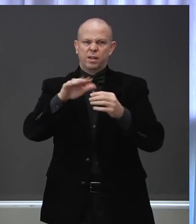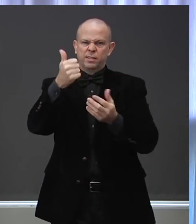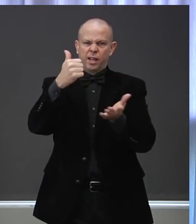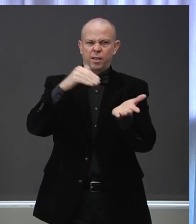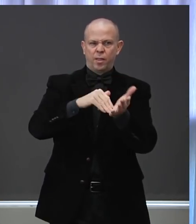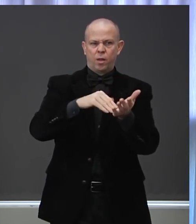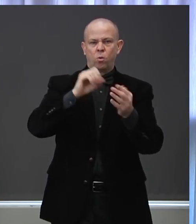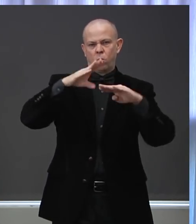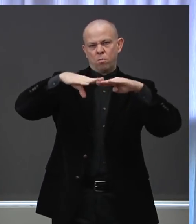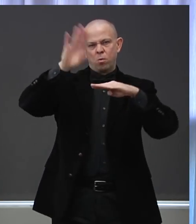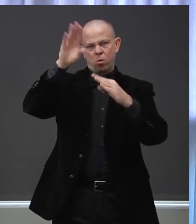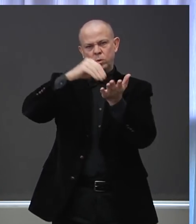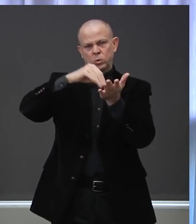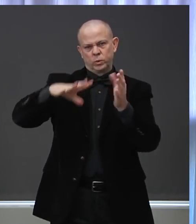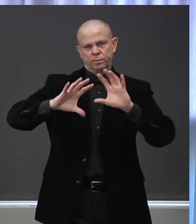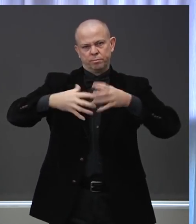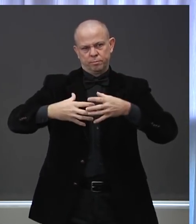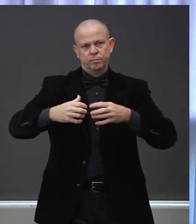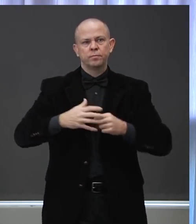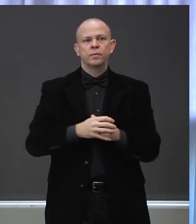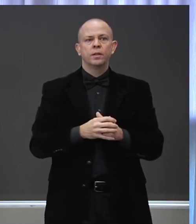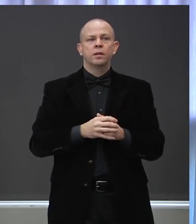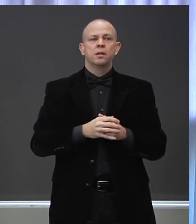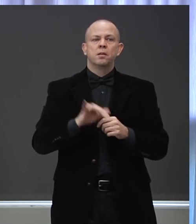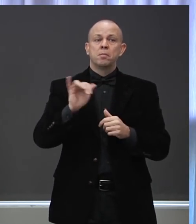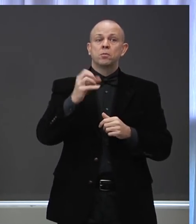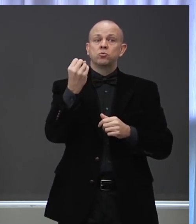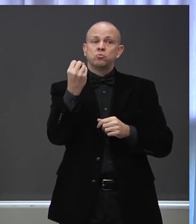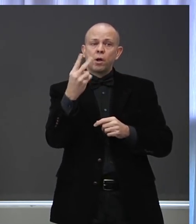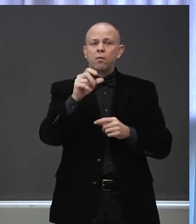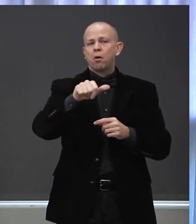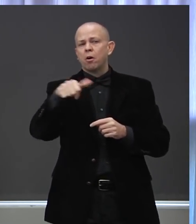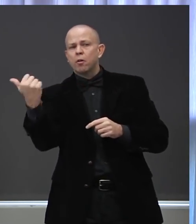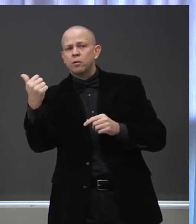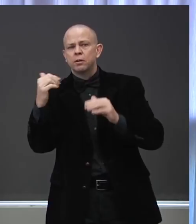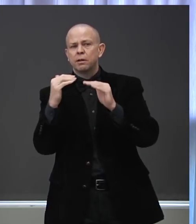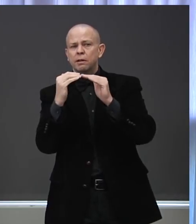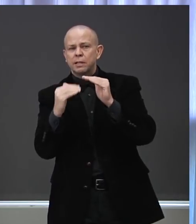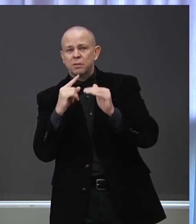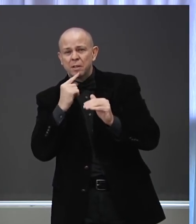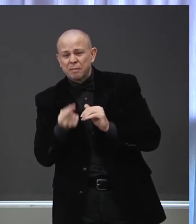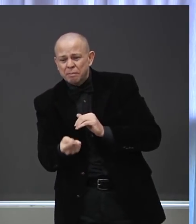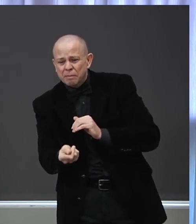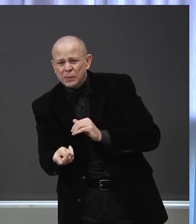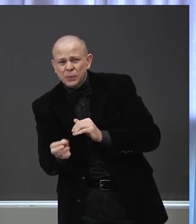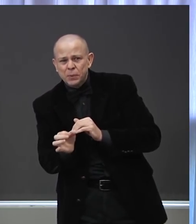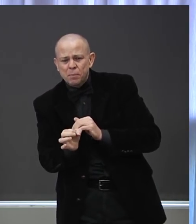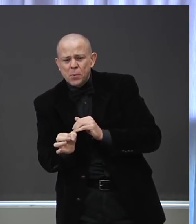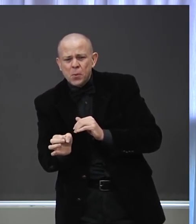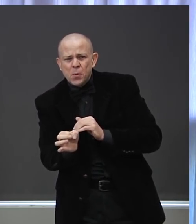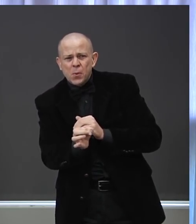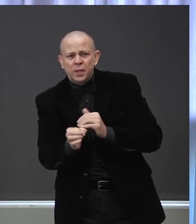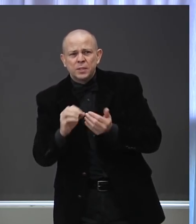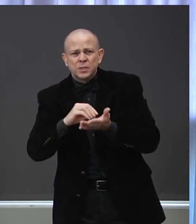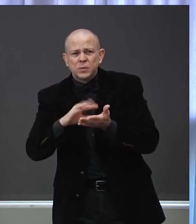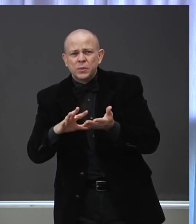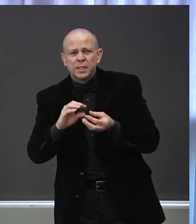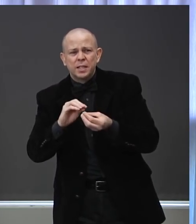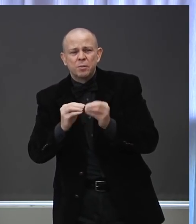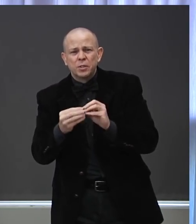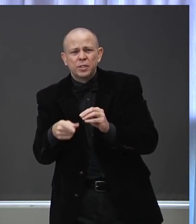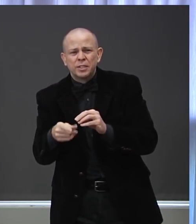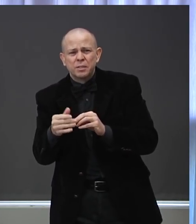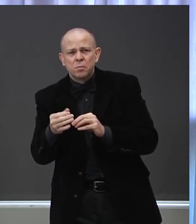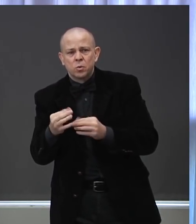have about a dozen school districts in Oregon that serve fewer than 10 students. So you can imagine that the resources look very different,